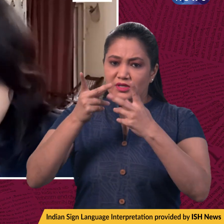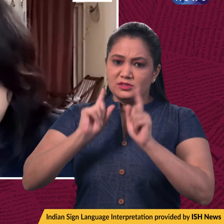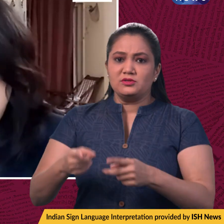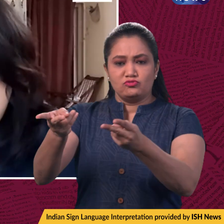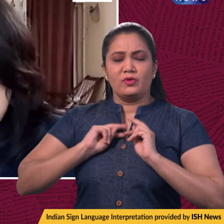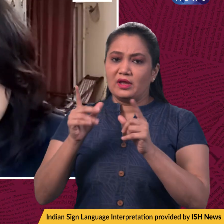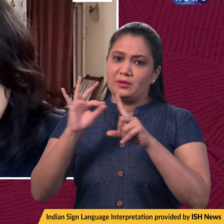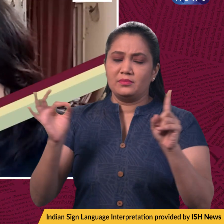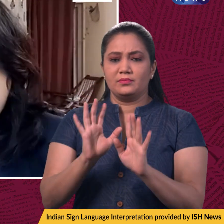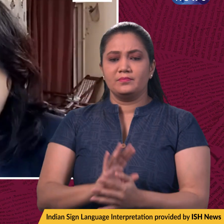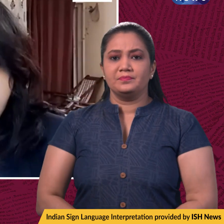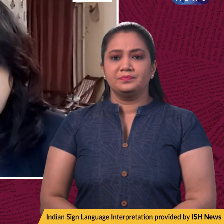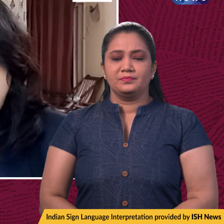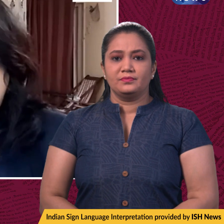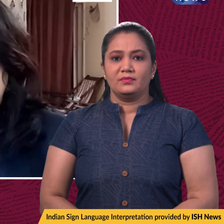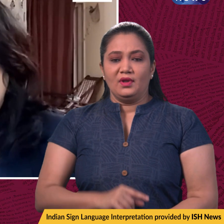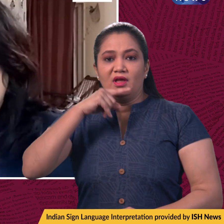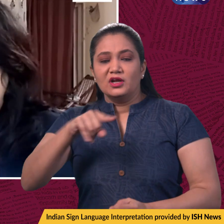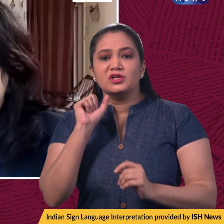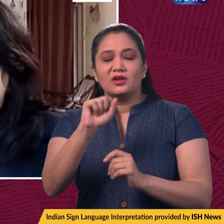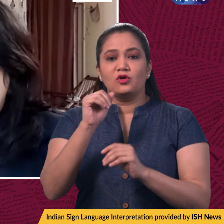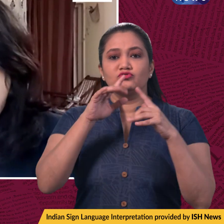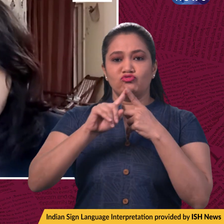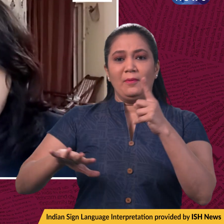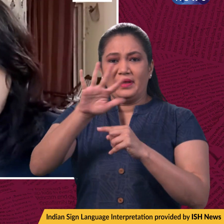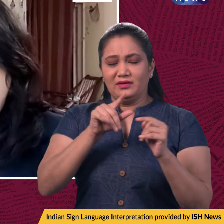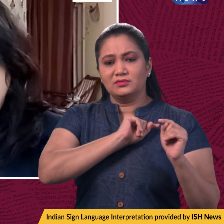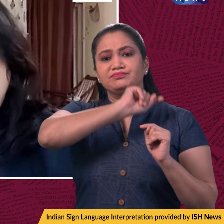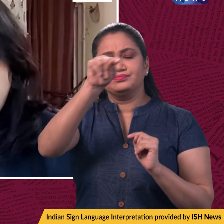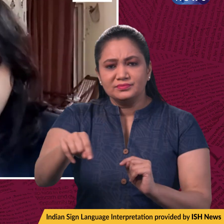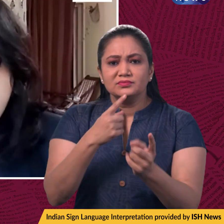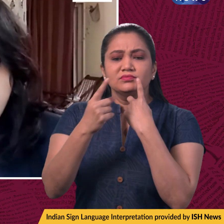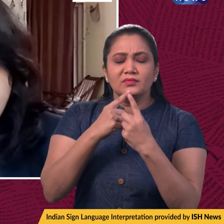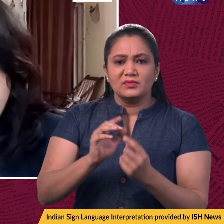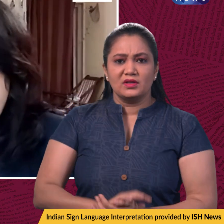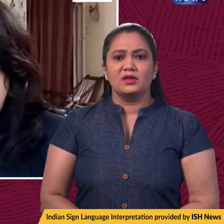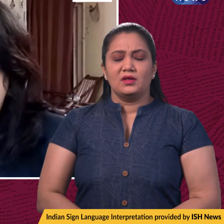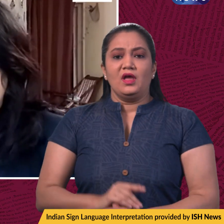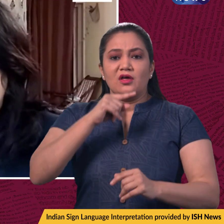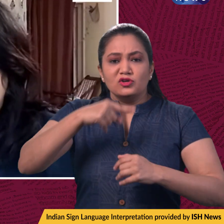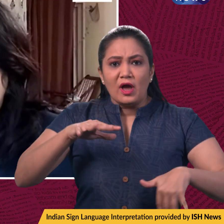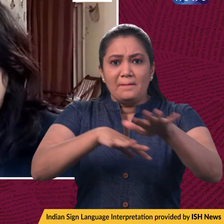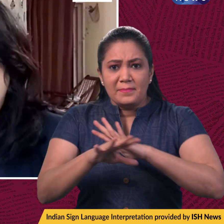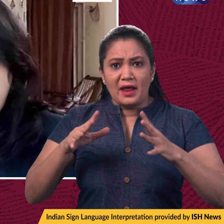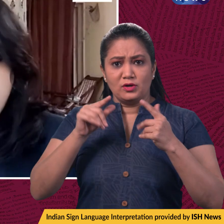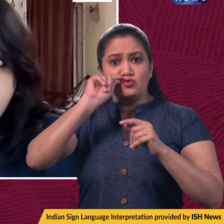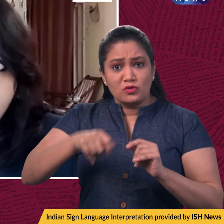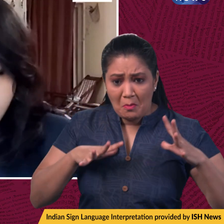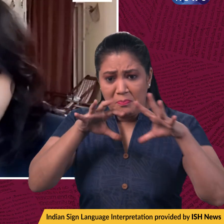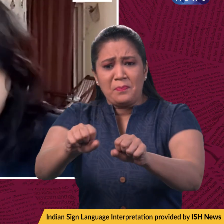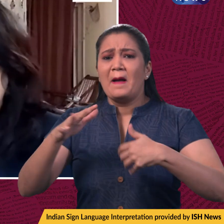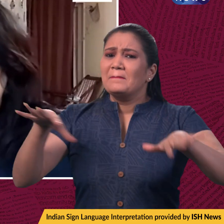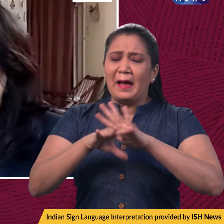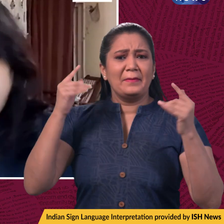swift response. Meanwhile, the Russians' envoy to the European Union has rejected claims that Russia is about to